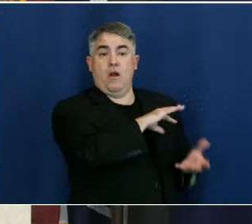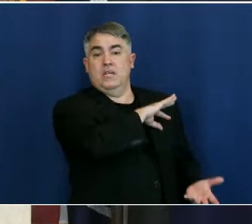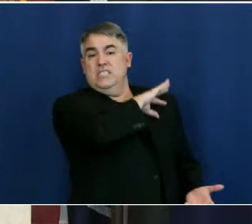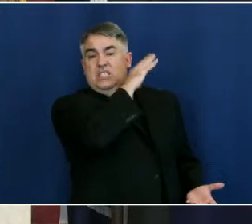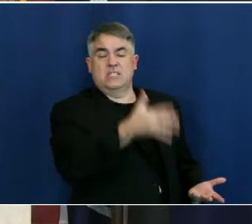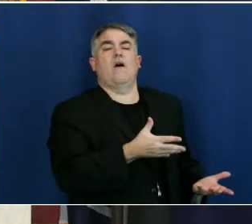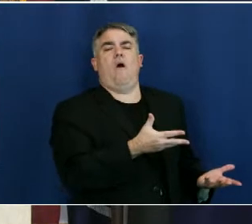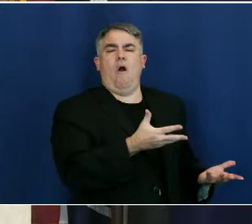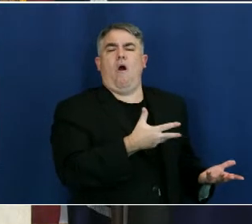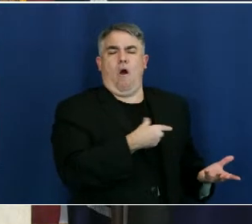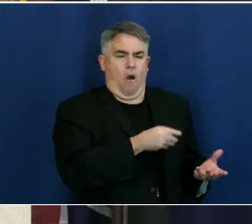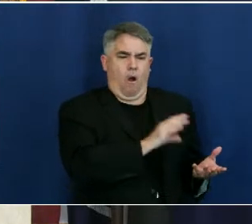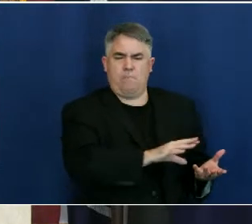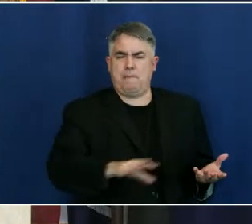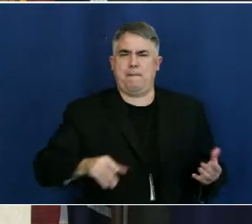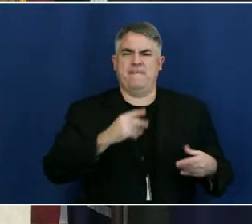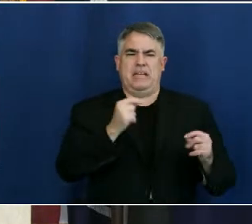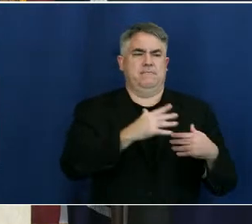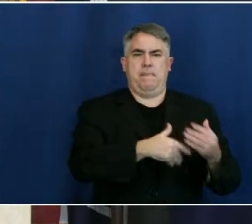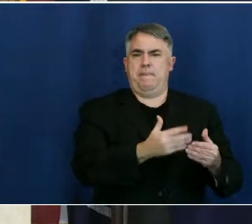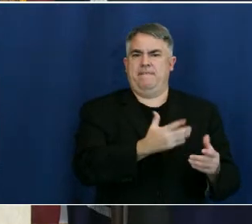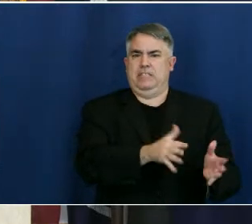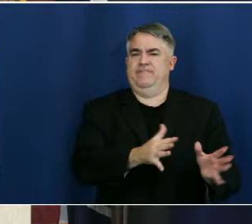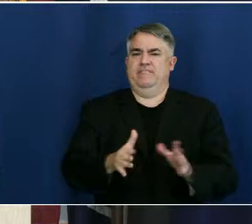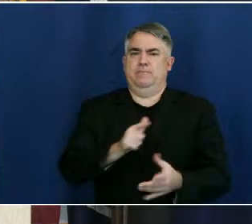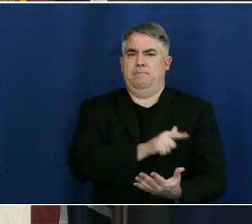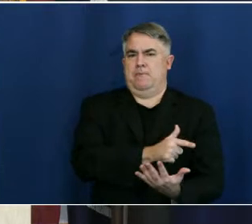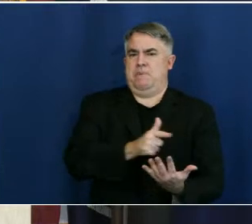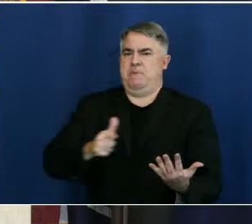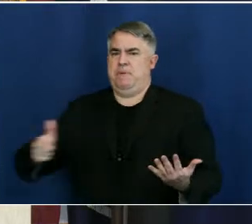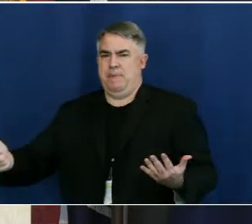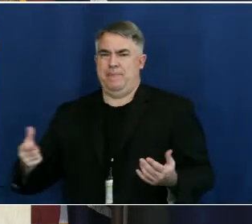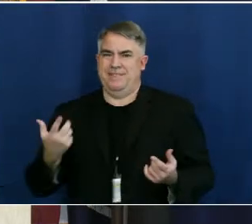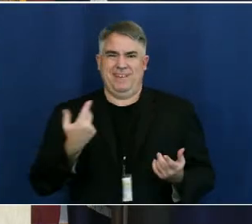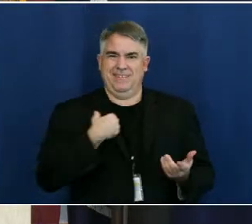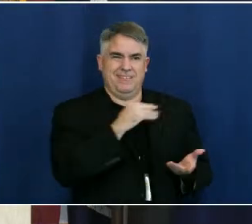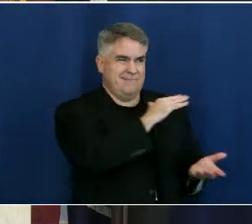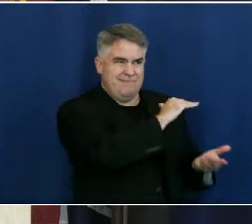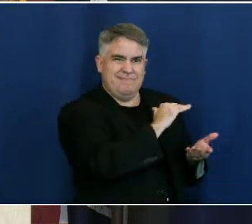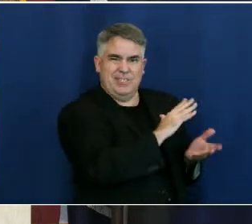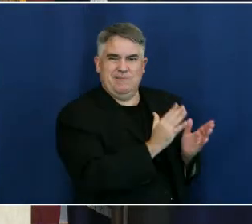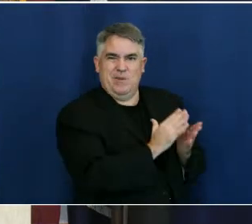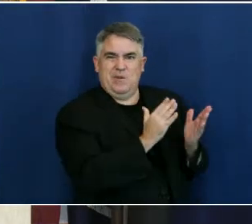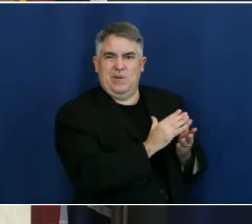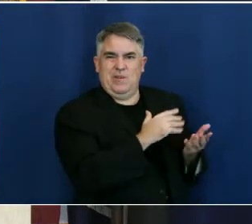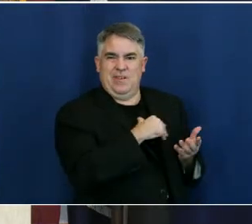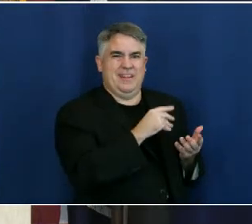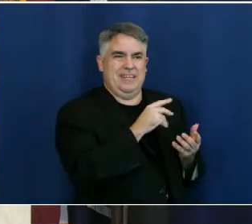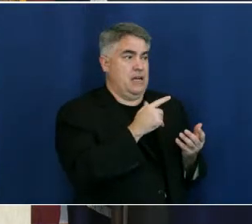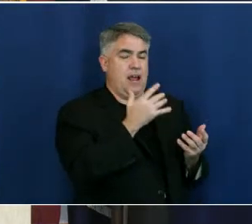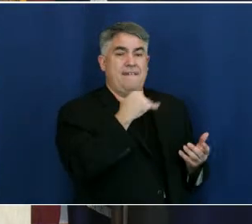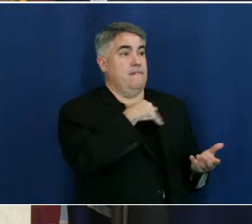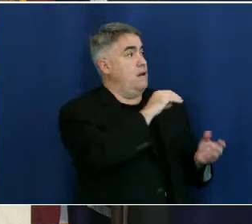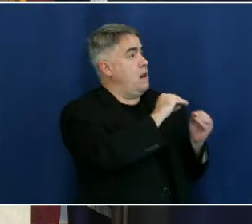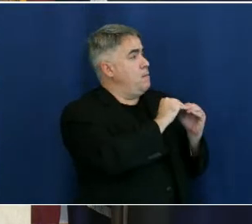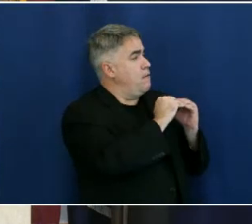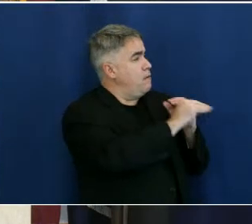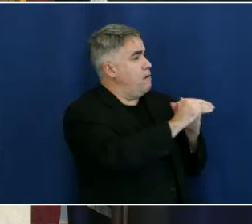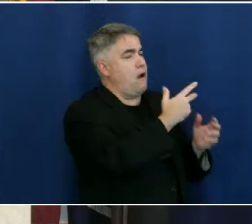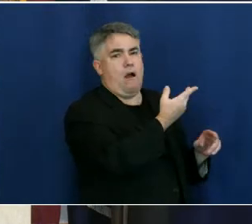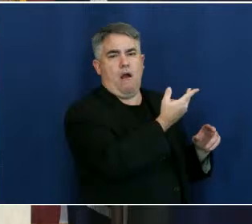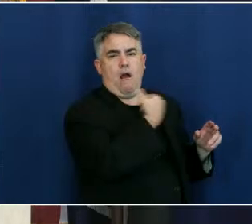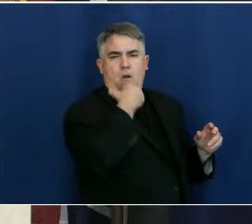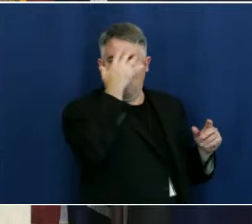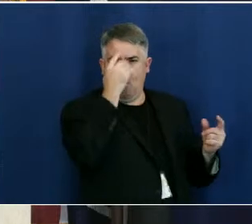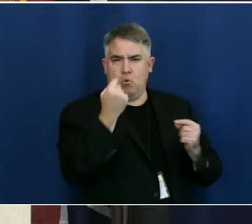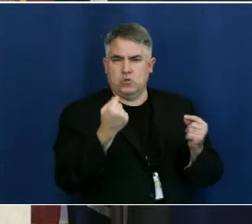gets stabilized. We hope we get on a regular system. At that point, we may be able to better predict out. But the minute that our appointments are